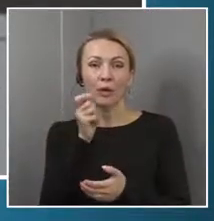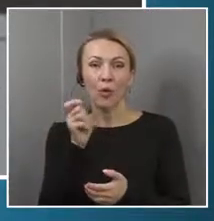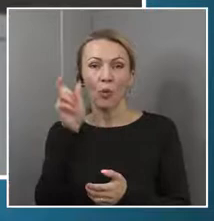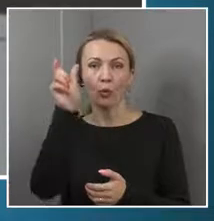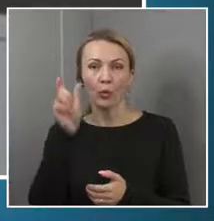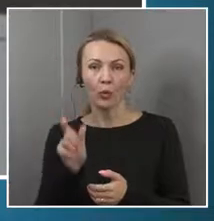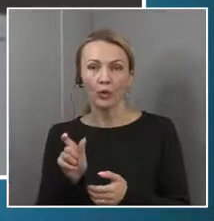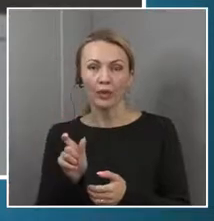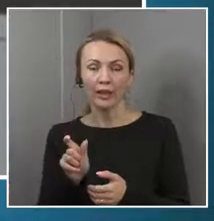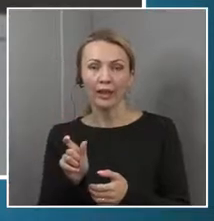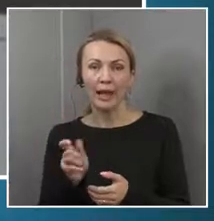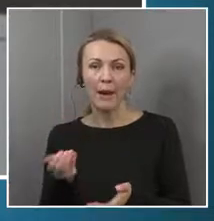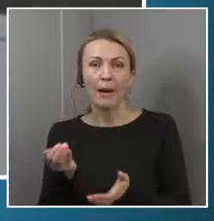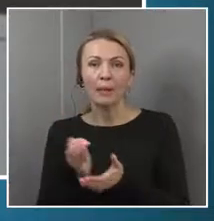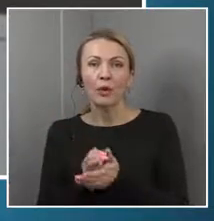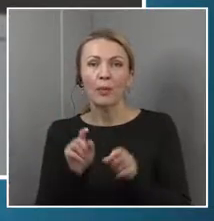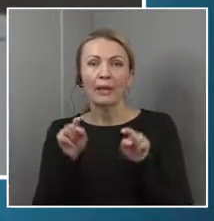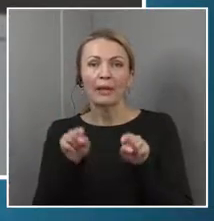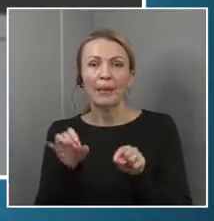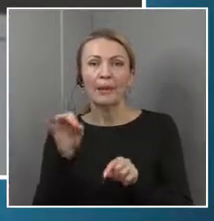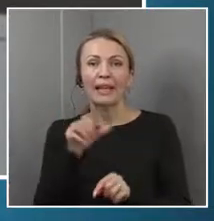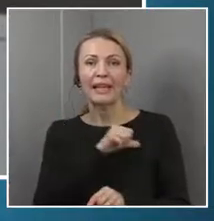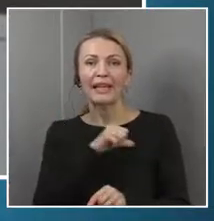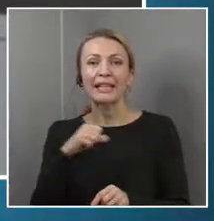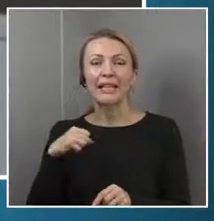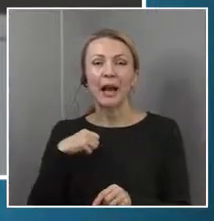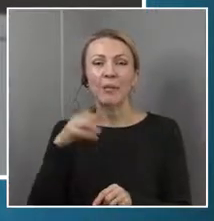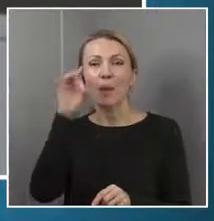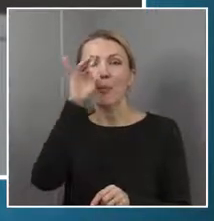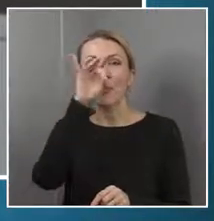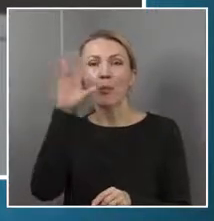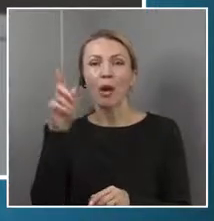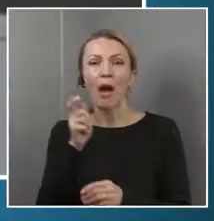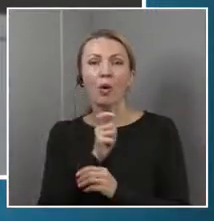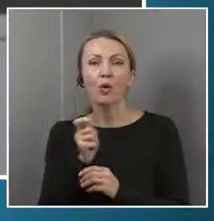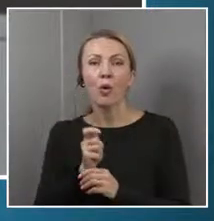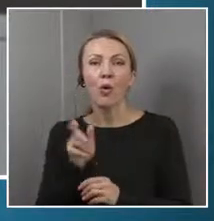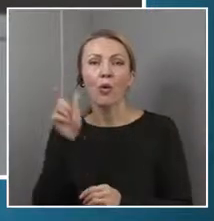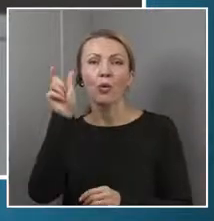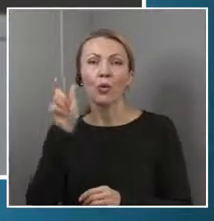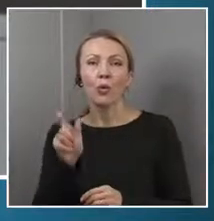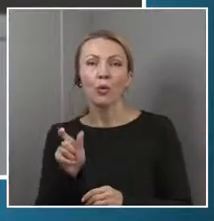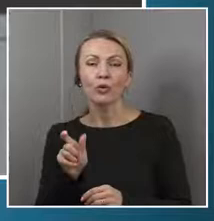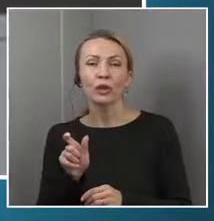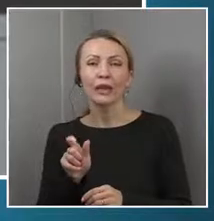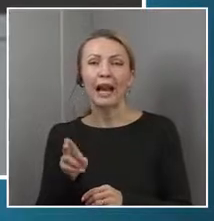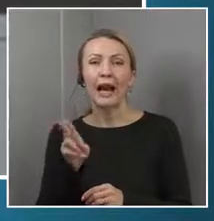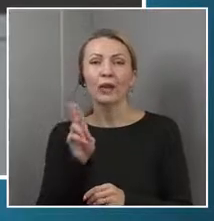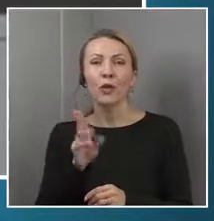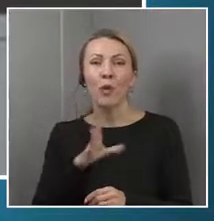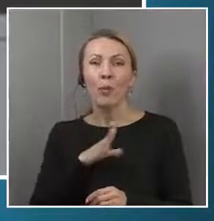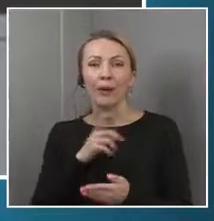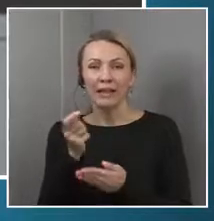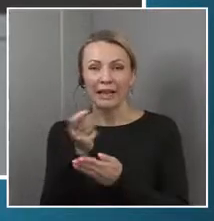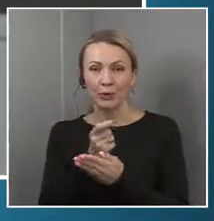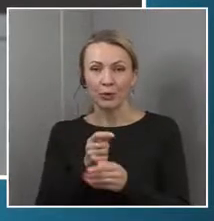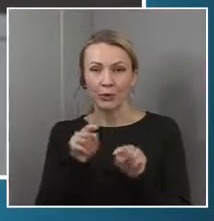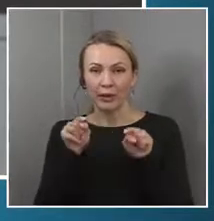And Russian collectors learned about art from that book. And the most popular and the most